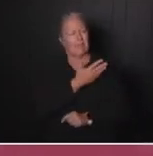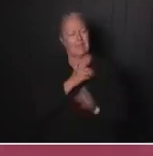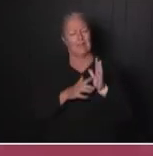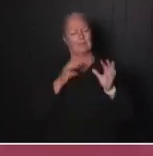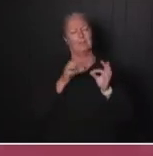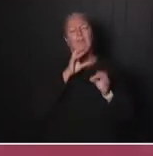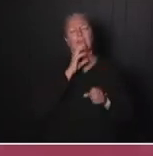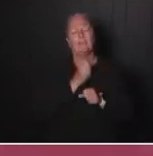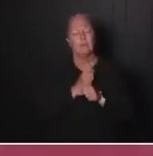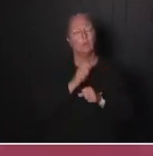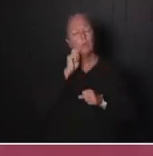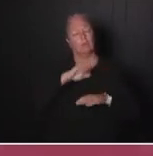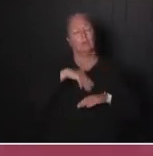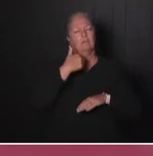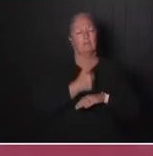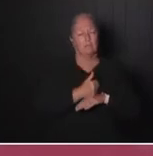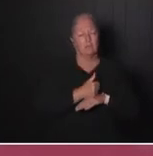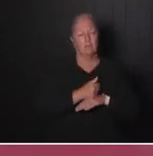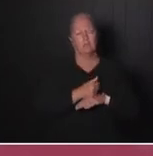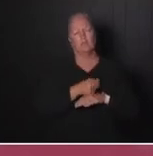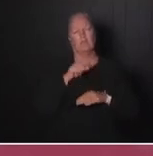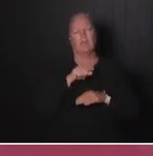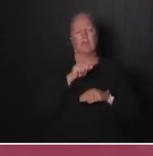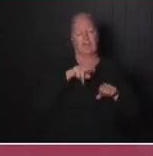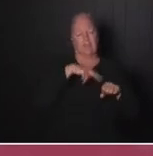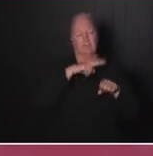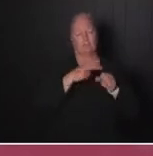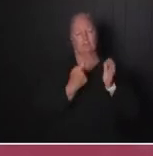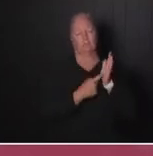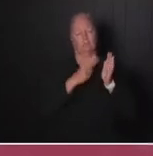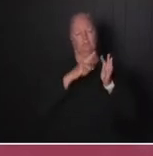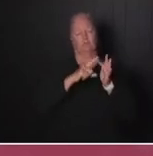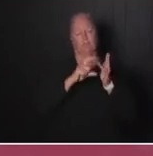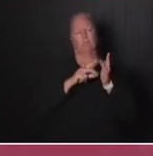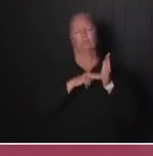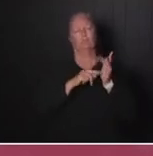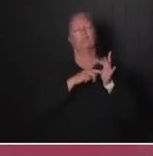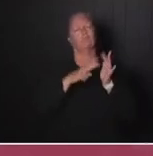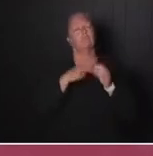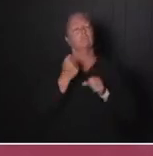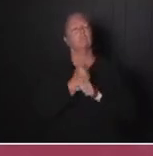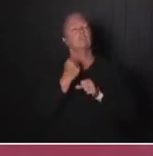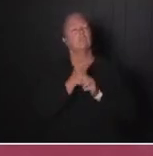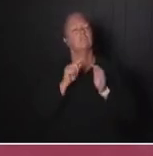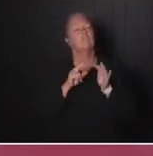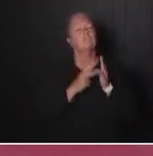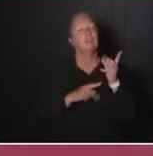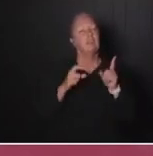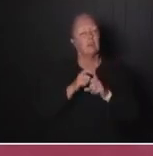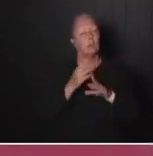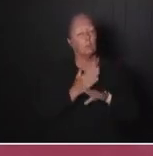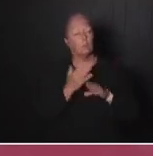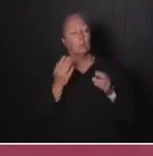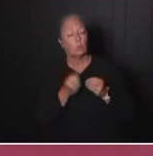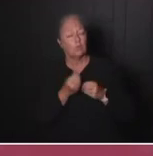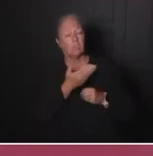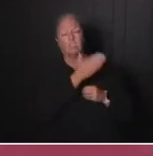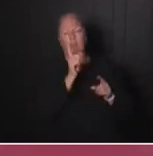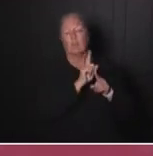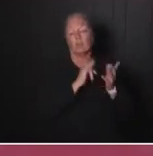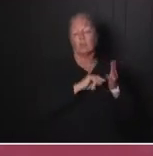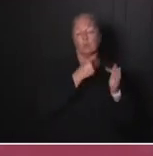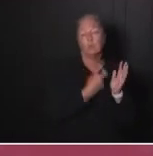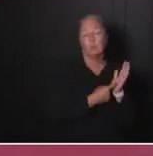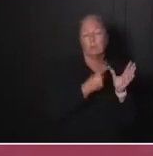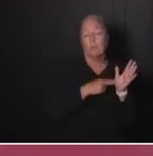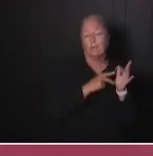will establish the National Reconstruction Fund. Working in partnership with the private sector, including the superannuation